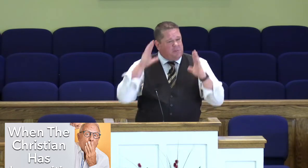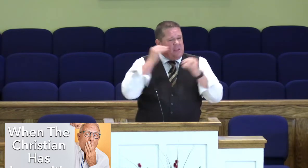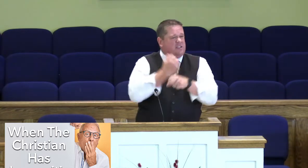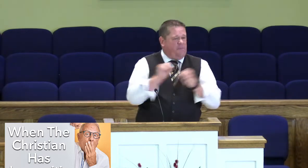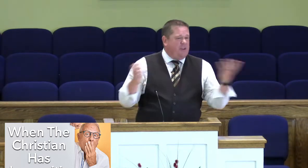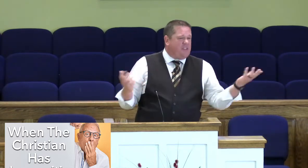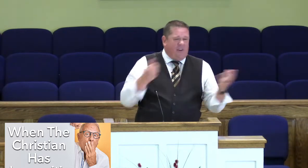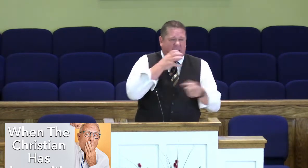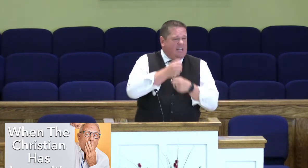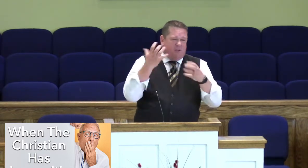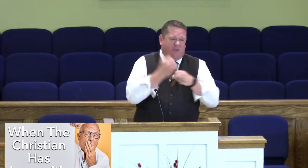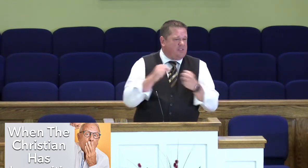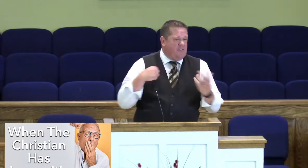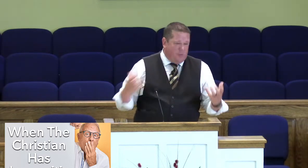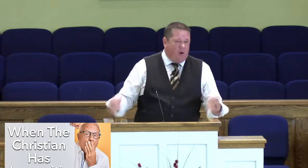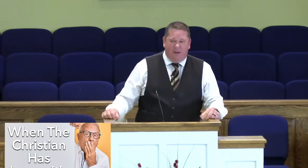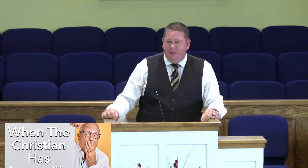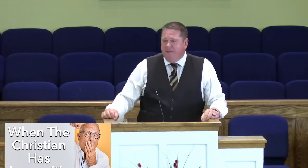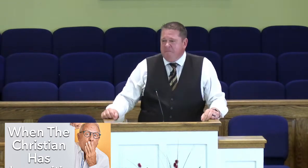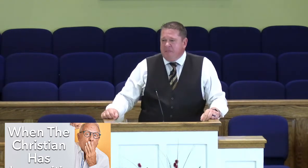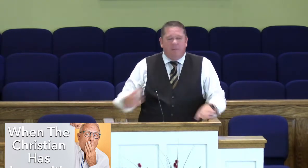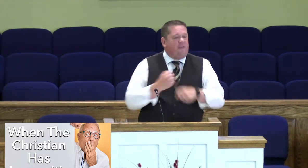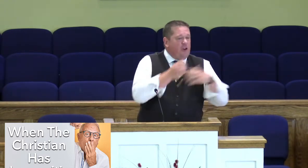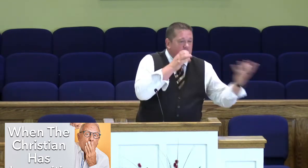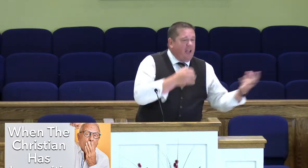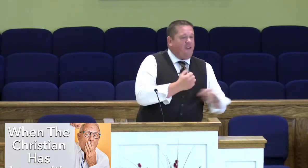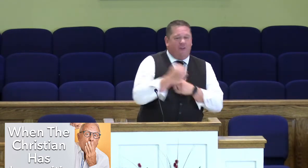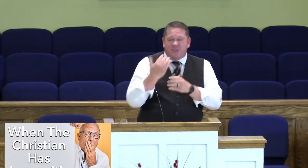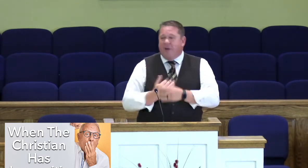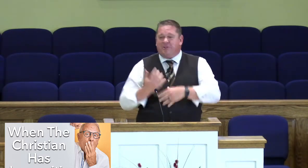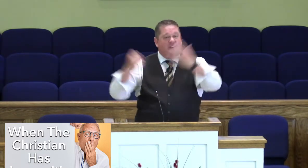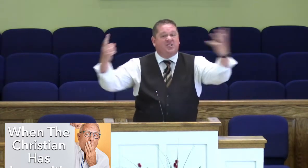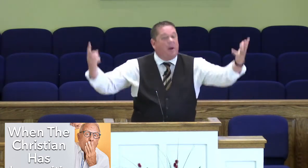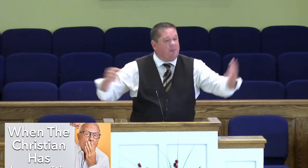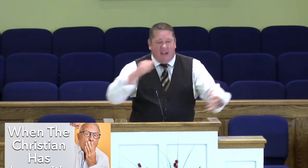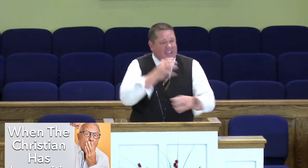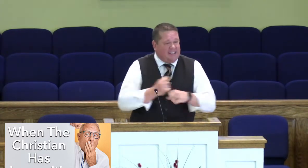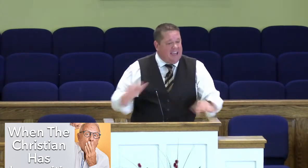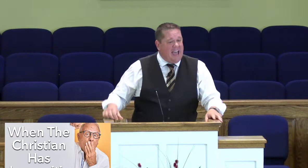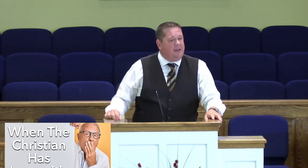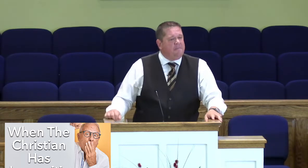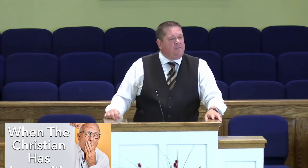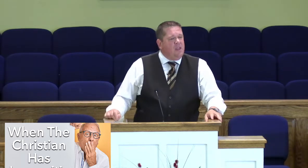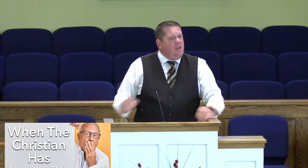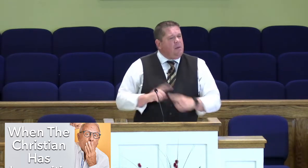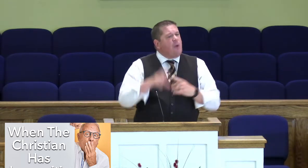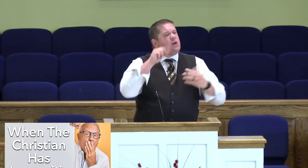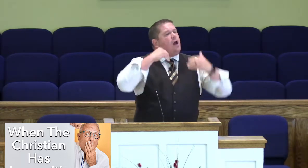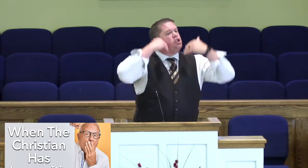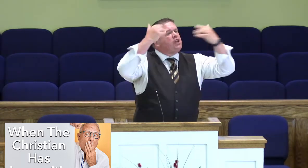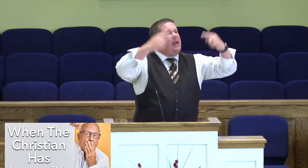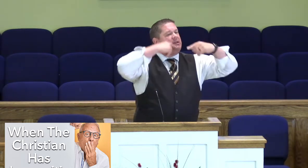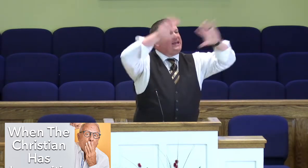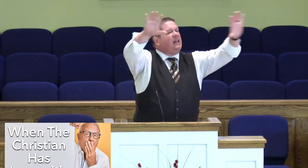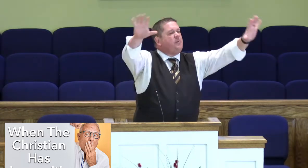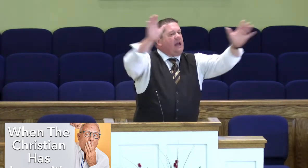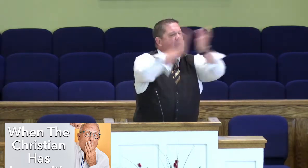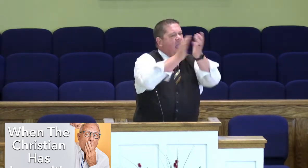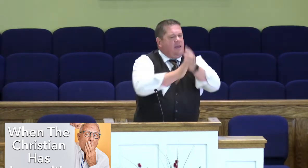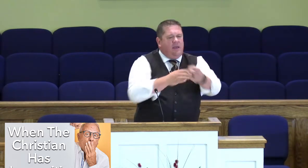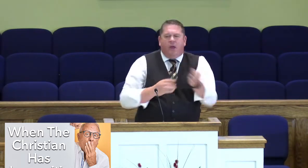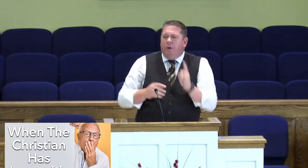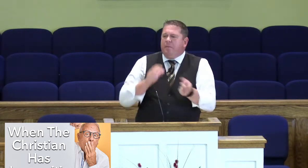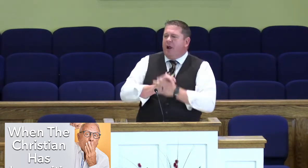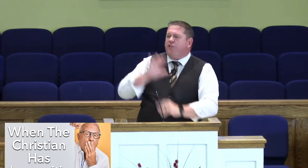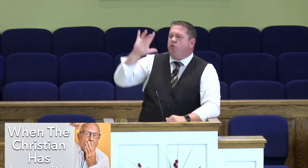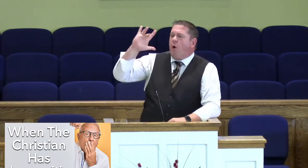on stuff. I was expecting some free stuff. I didn't get as much free stuff as I wanted. Maybe a free drink or a free sandwich or free something, but I didn't get that. But I was unashamed to tell everybody,